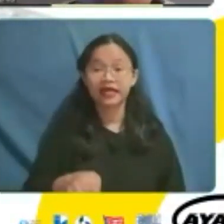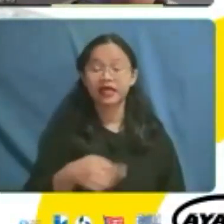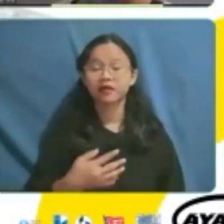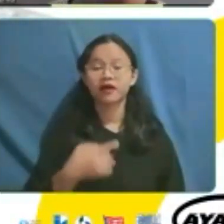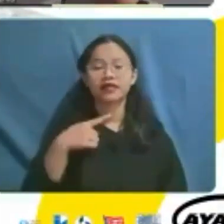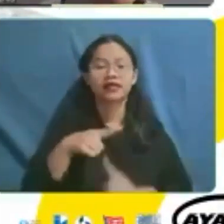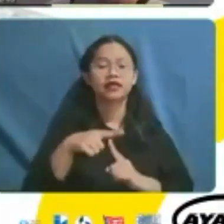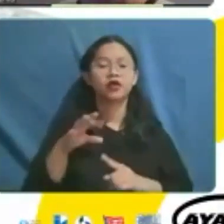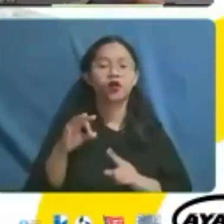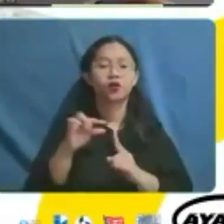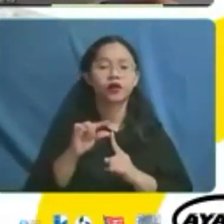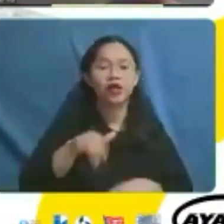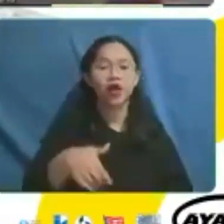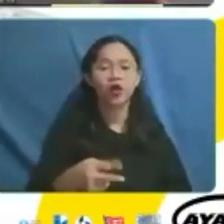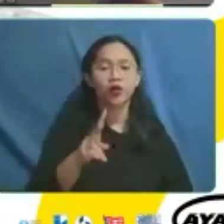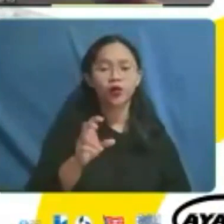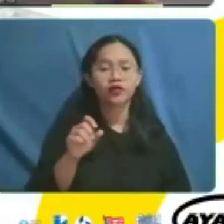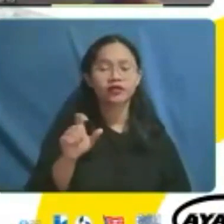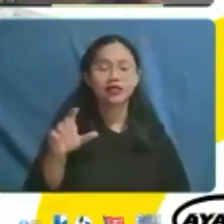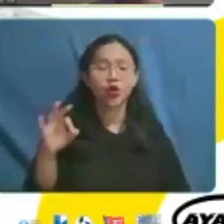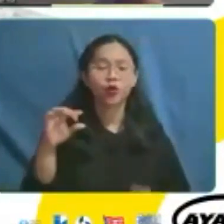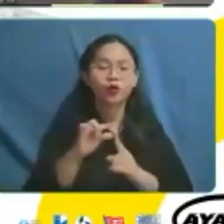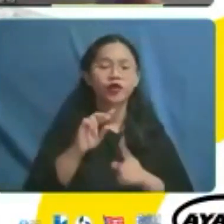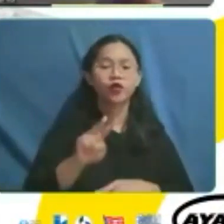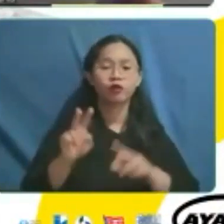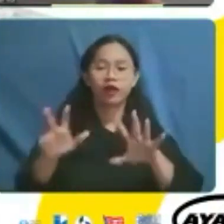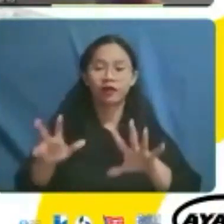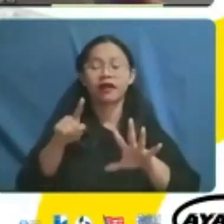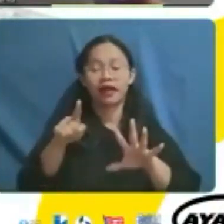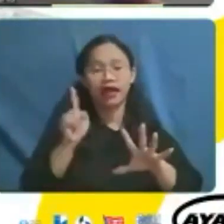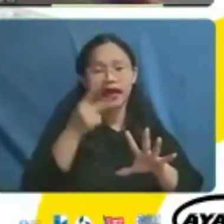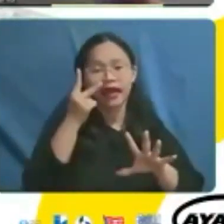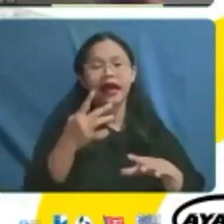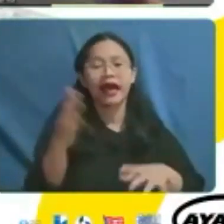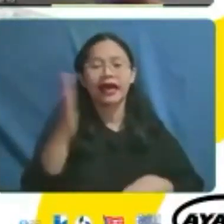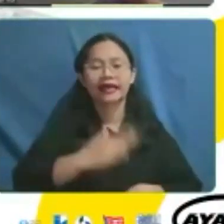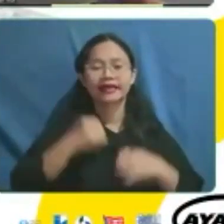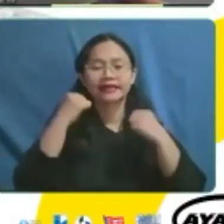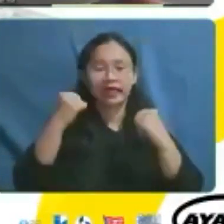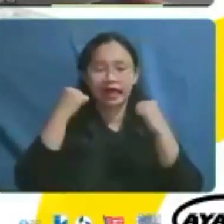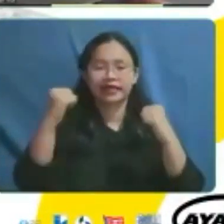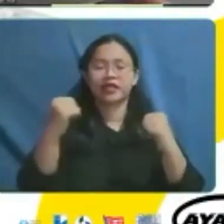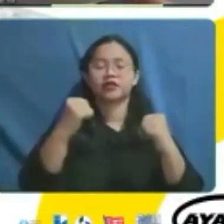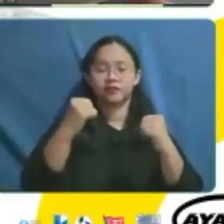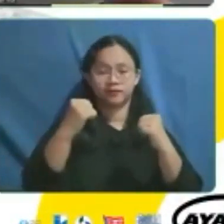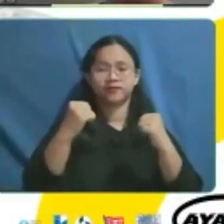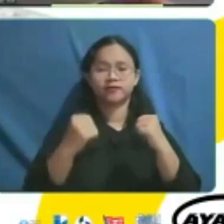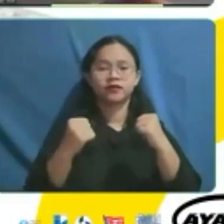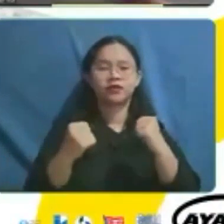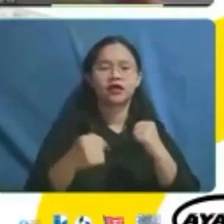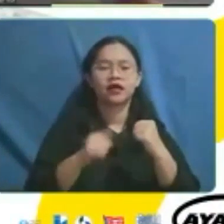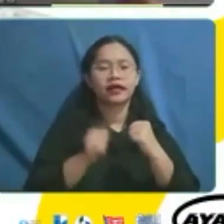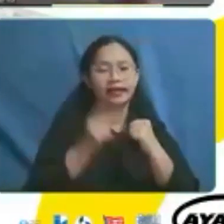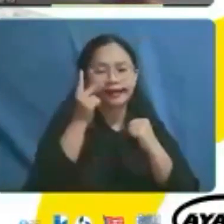at and bringing in the health sector into the different climate conversations. So, this is